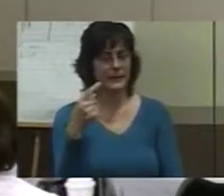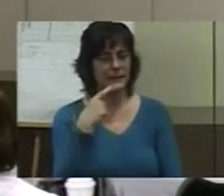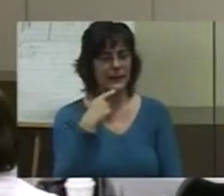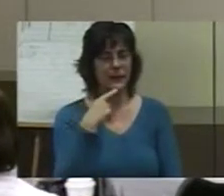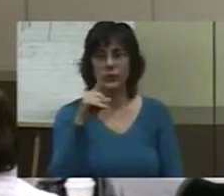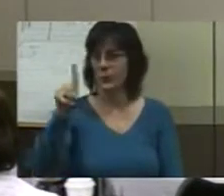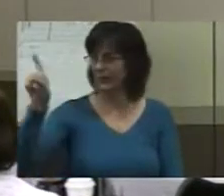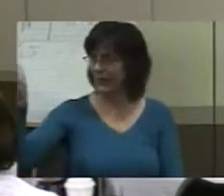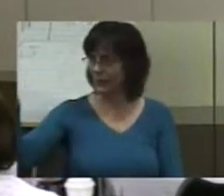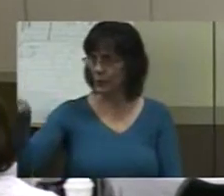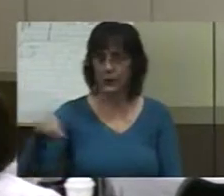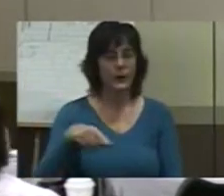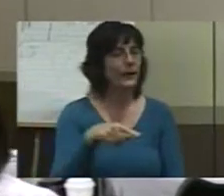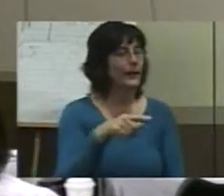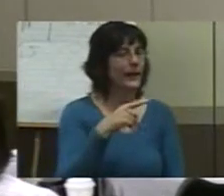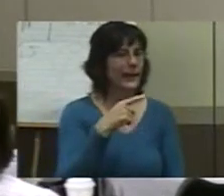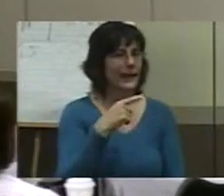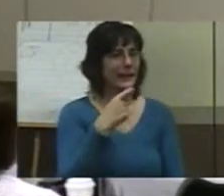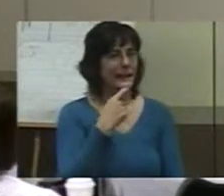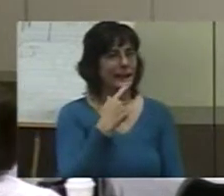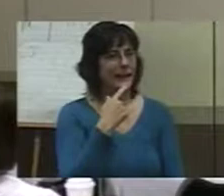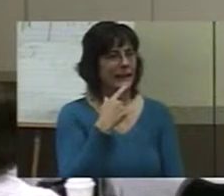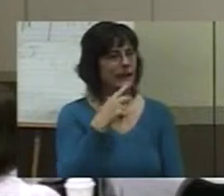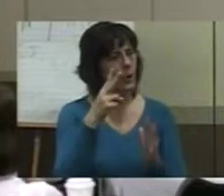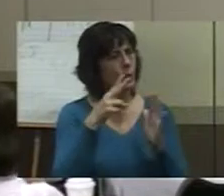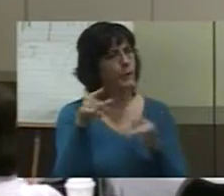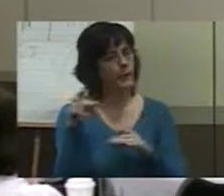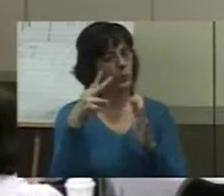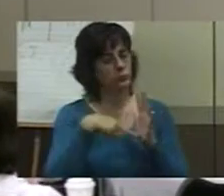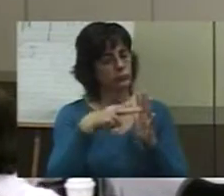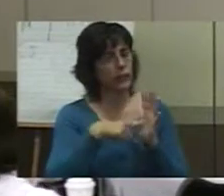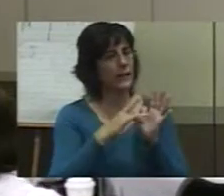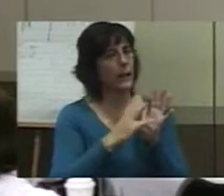But really, blood exceeds sweets.